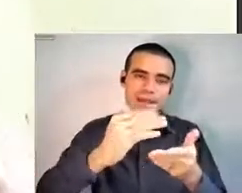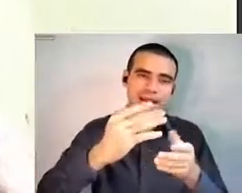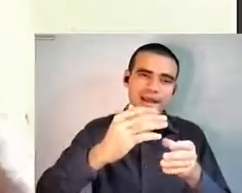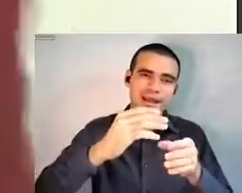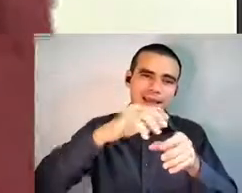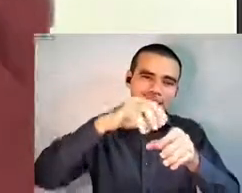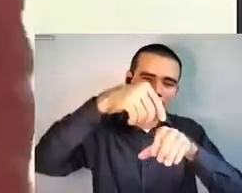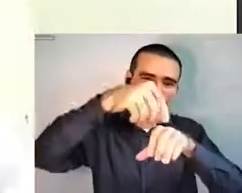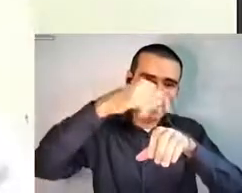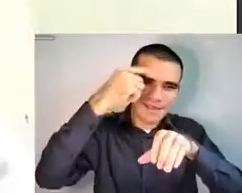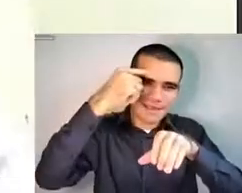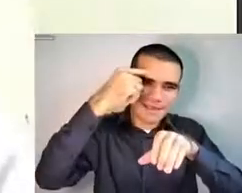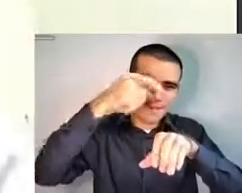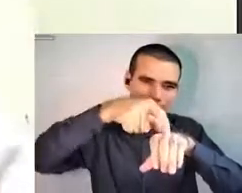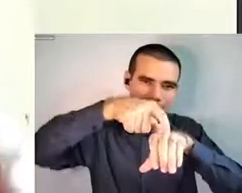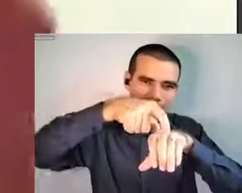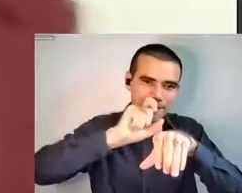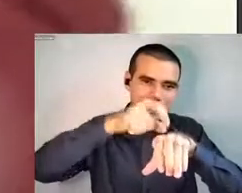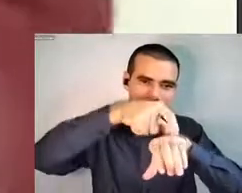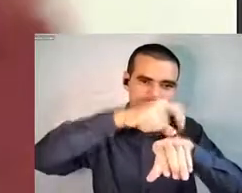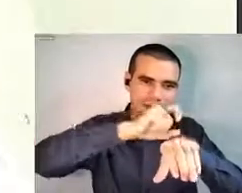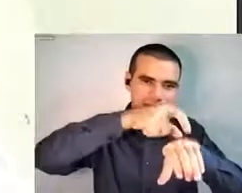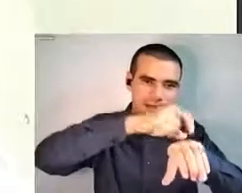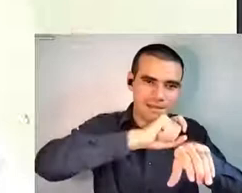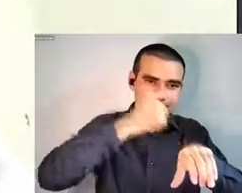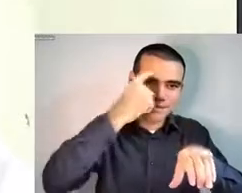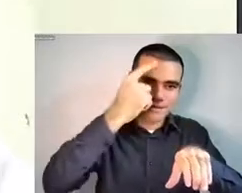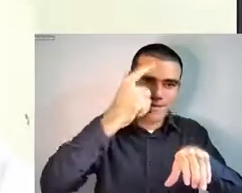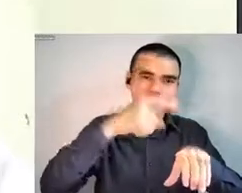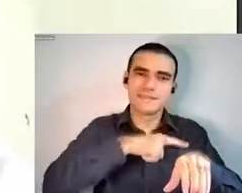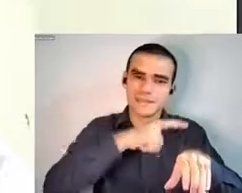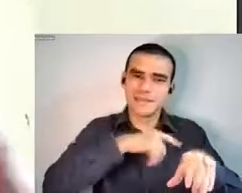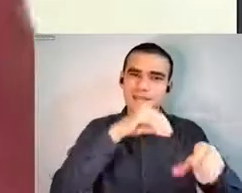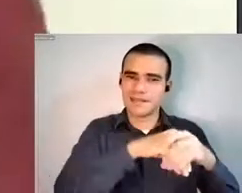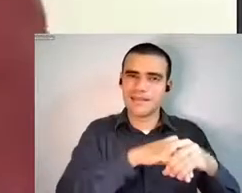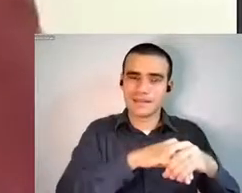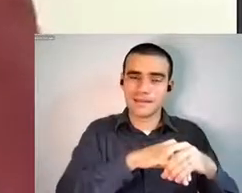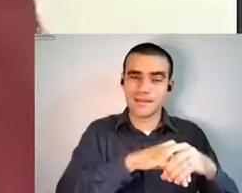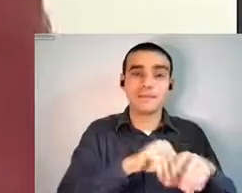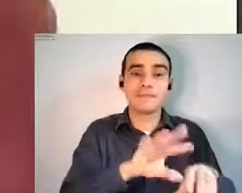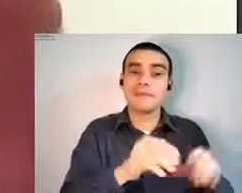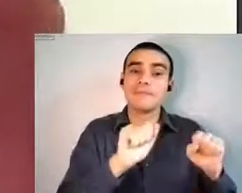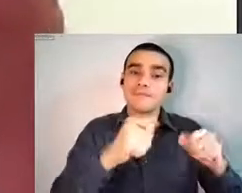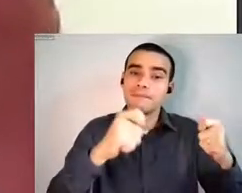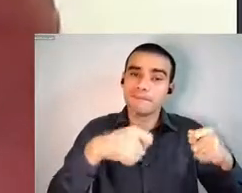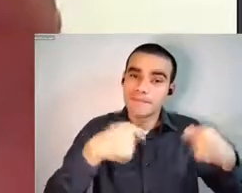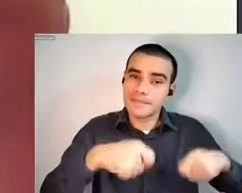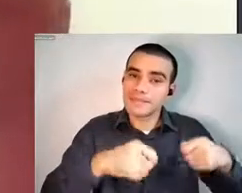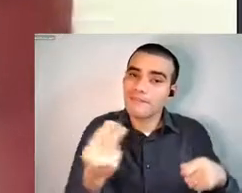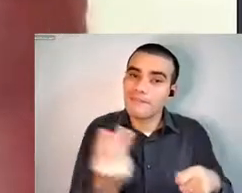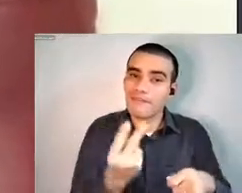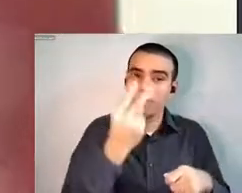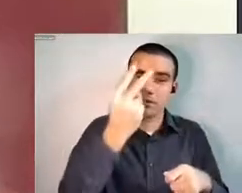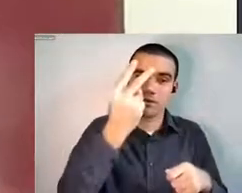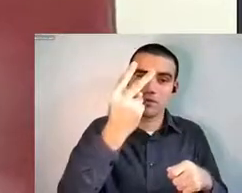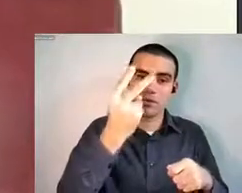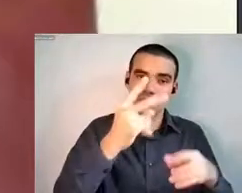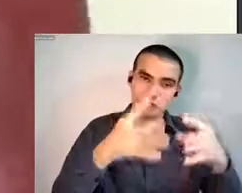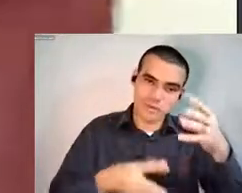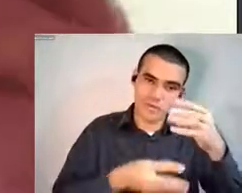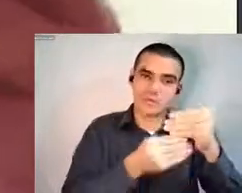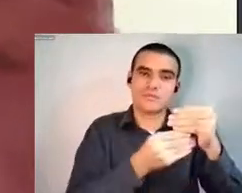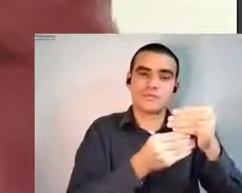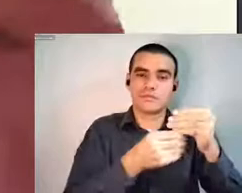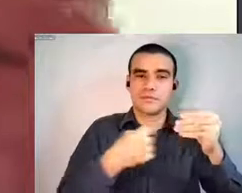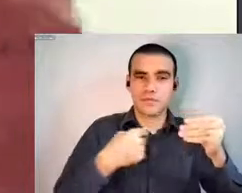the peels. We didn't peel them. And to develop more aggregated value, I